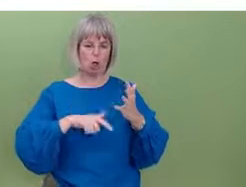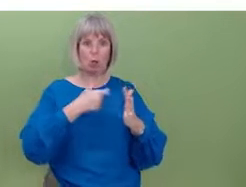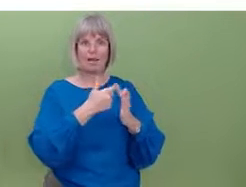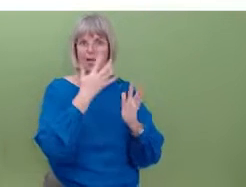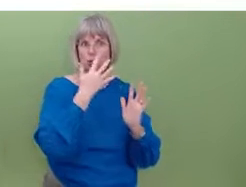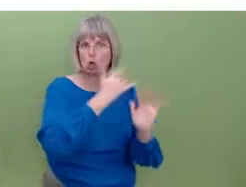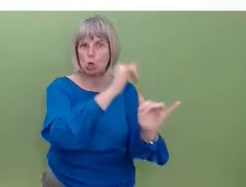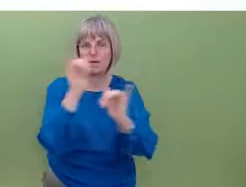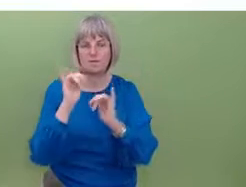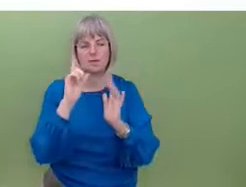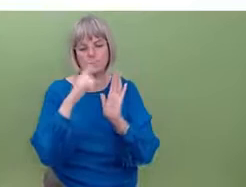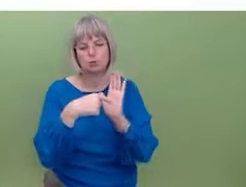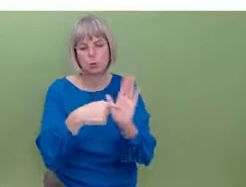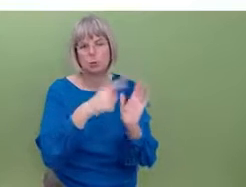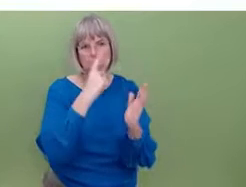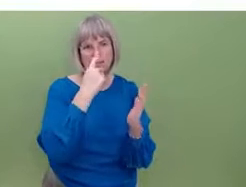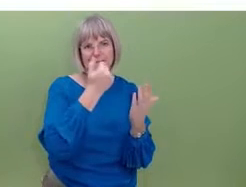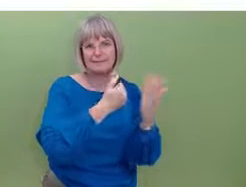thing. I would